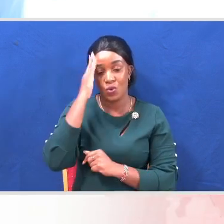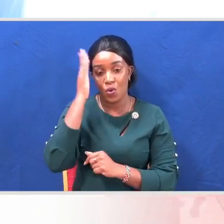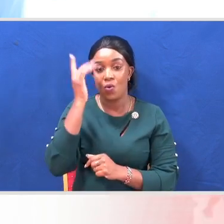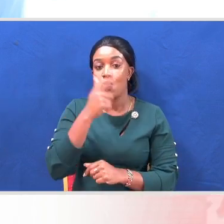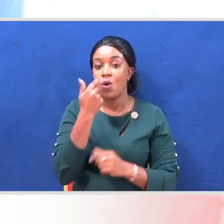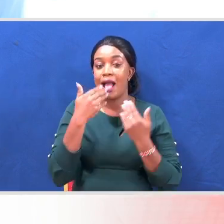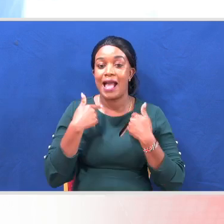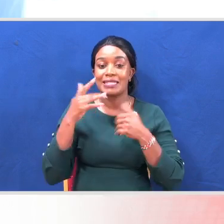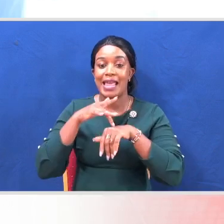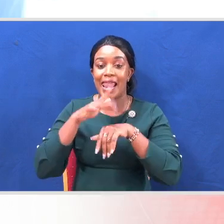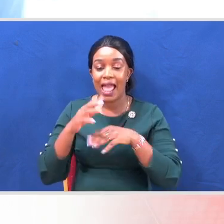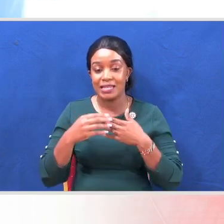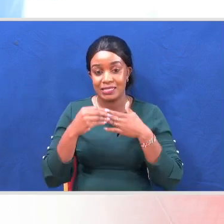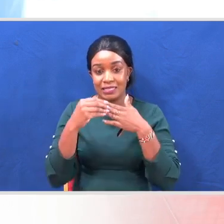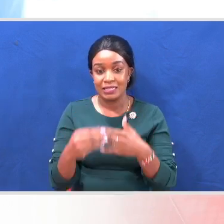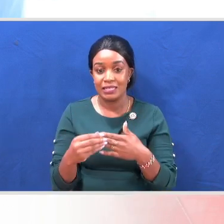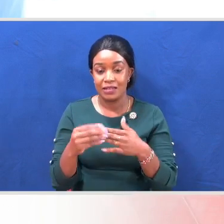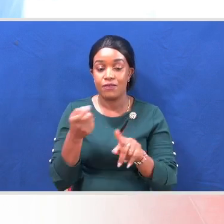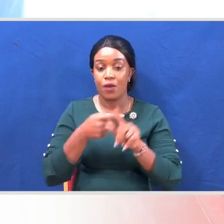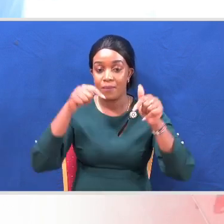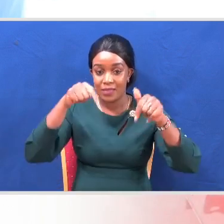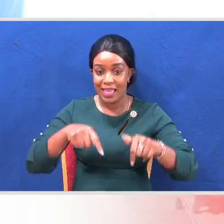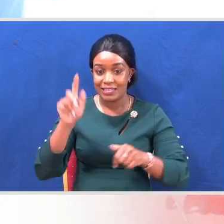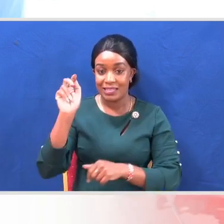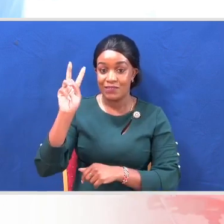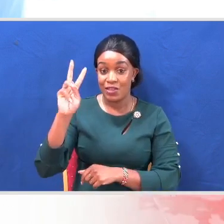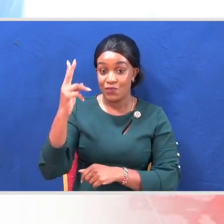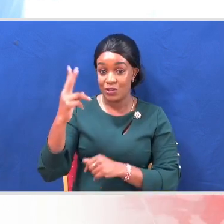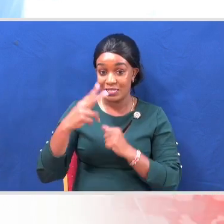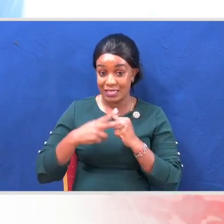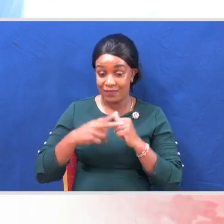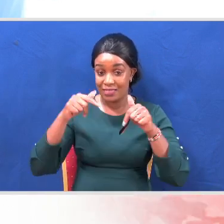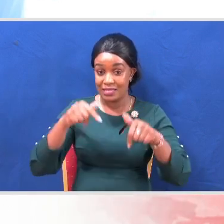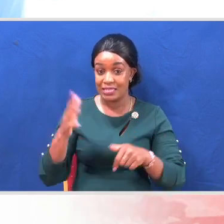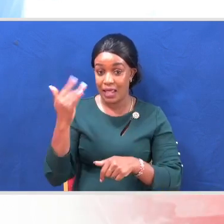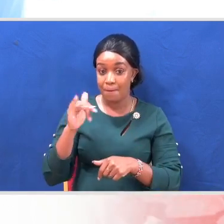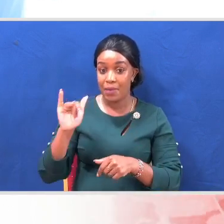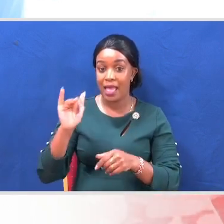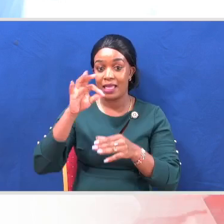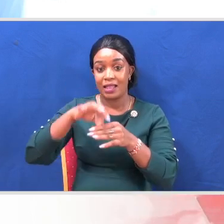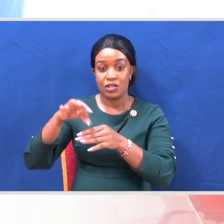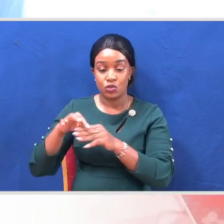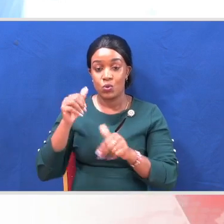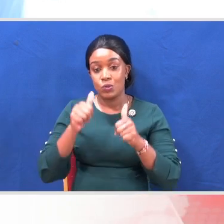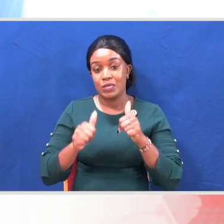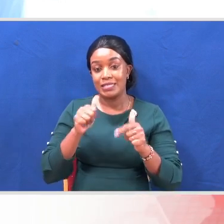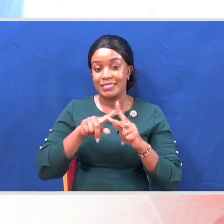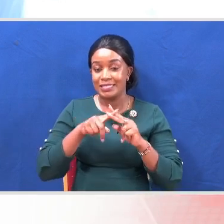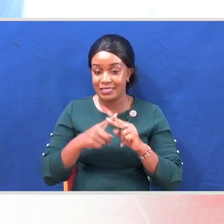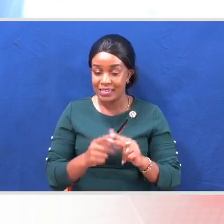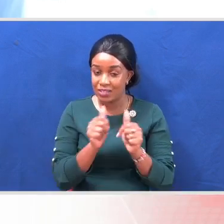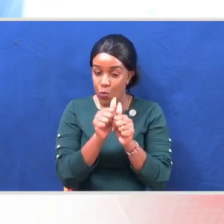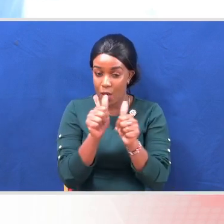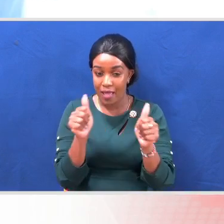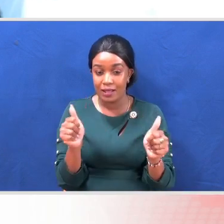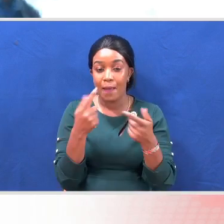lead actually firsthand here on TV 47. This is a by-election that began on a very good note